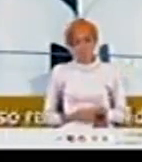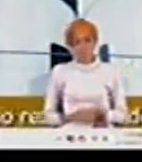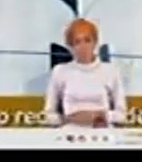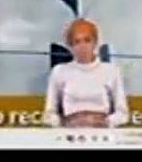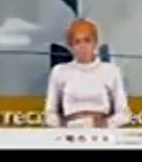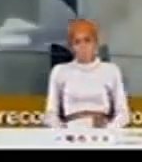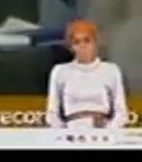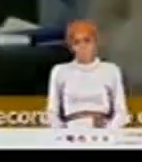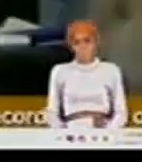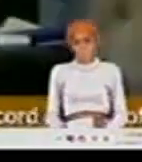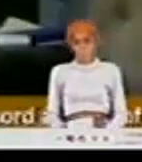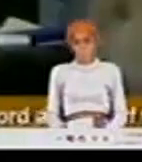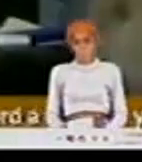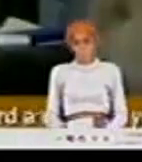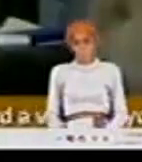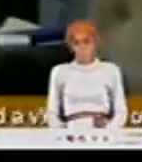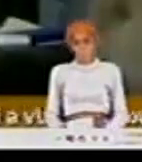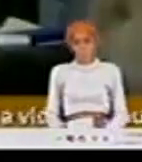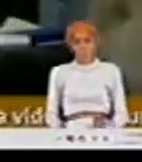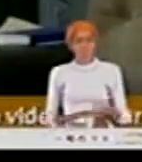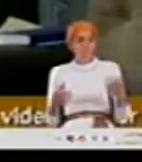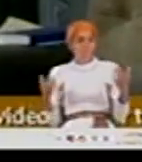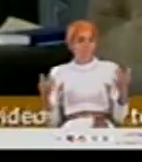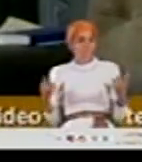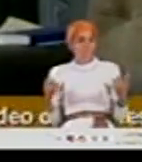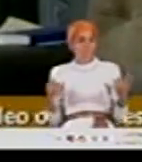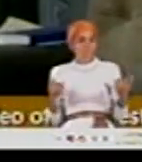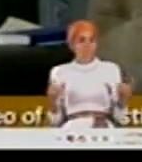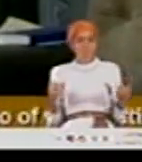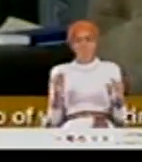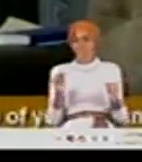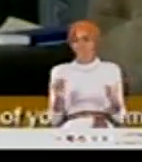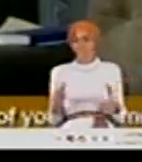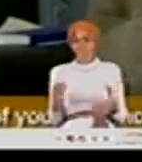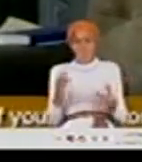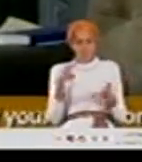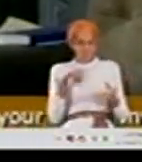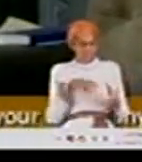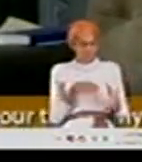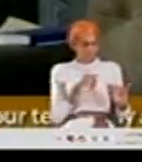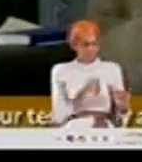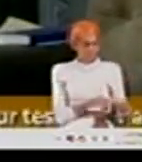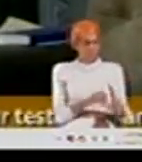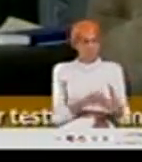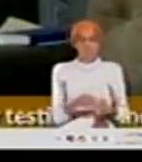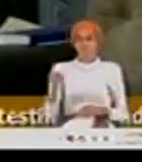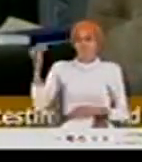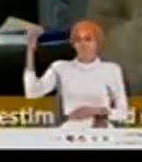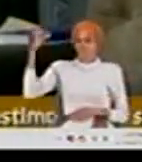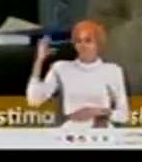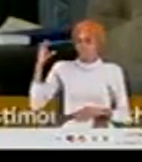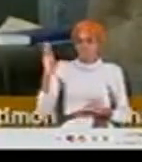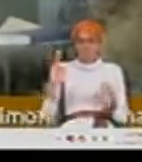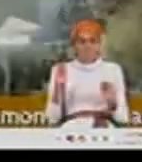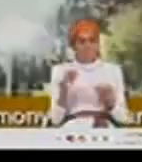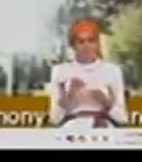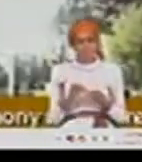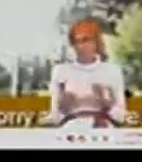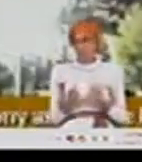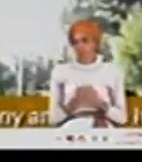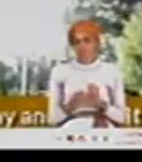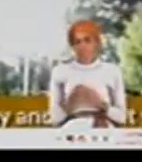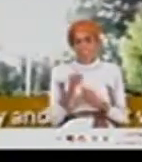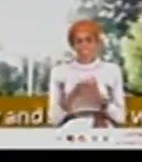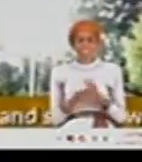eye problem gone she cannot stay in the light bright light no more problem with her eyes put your hands together